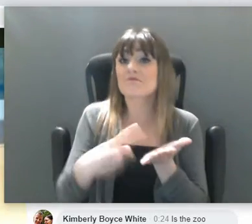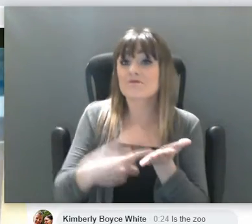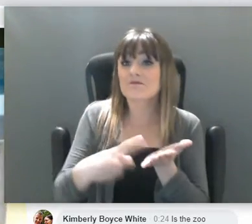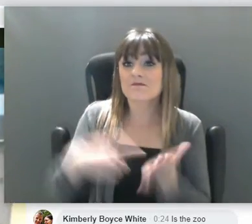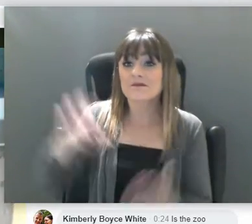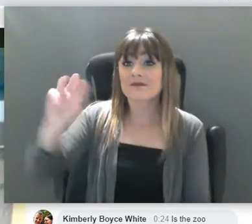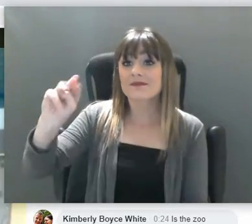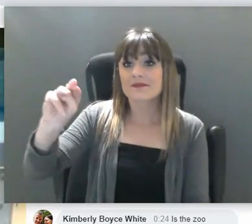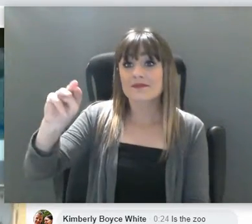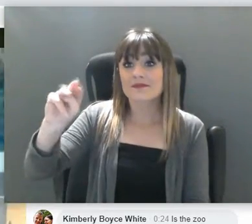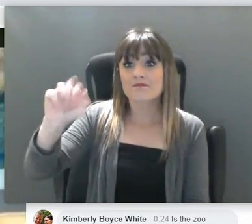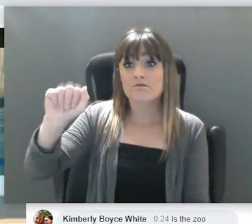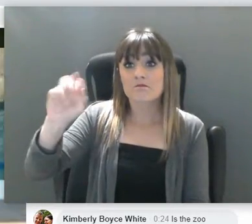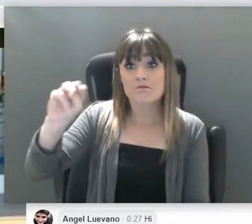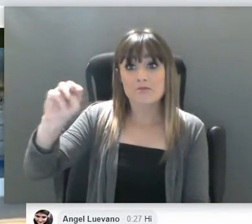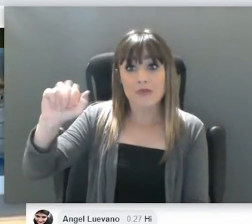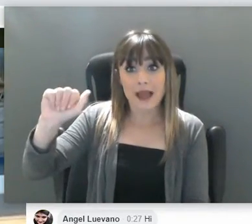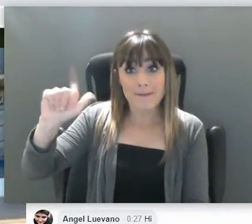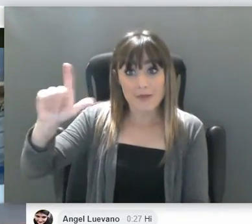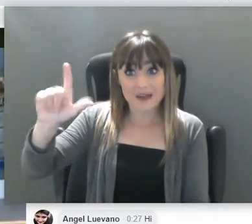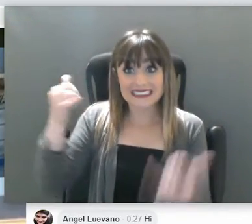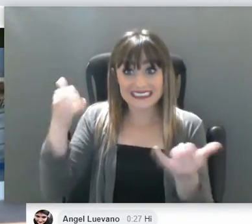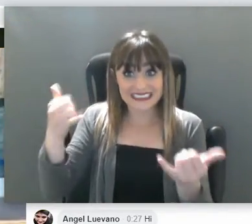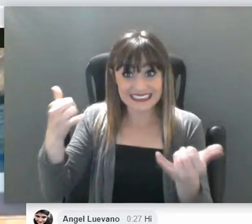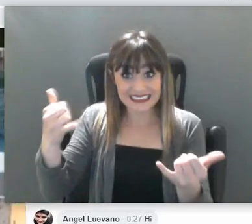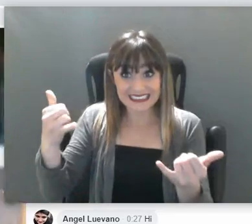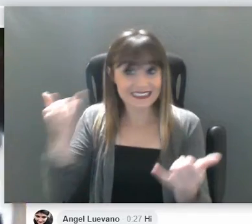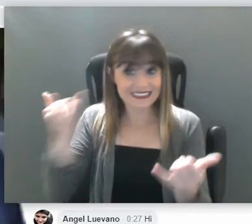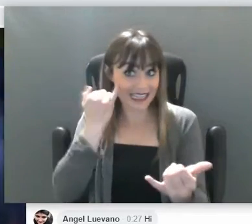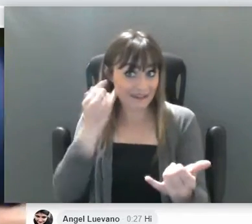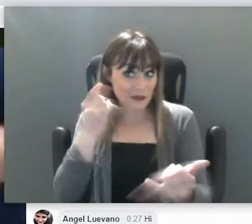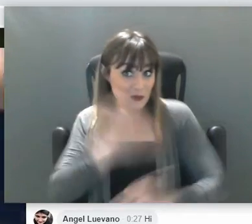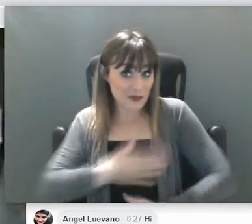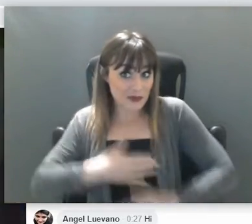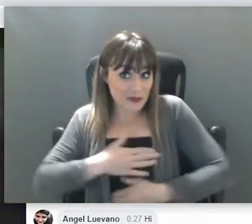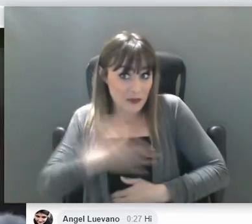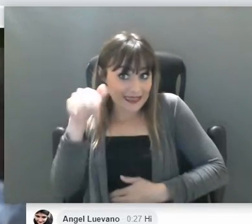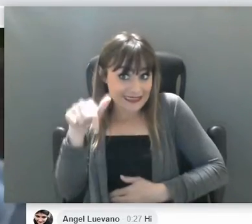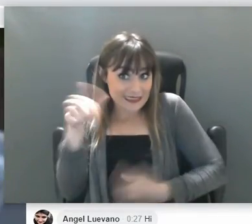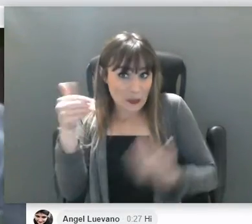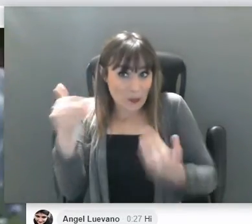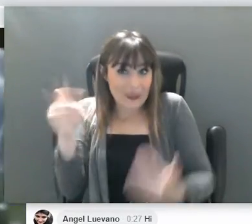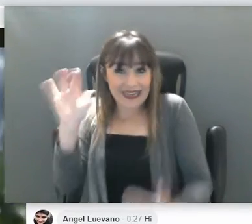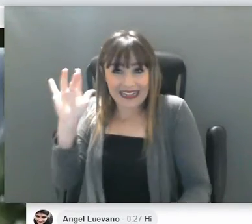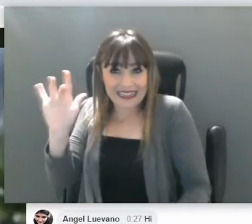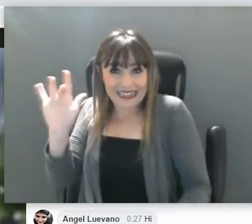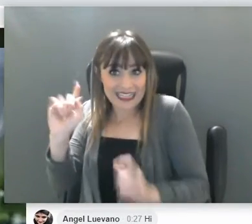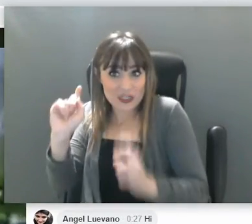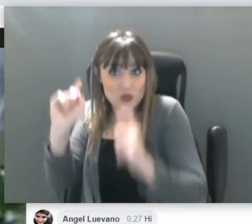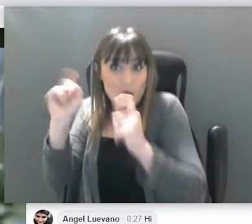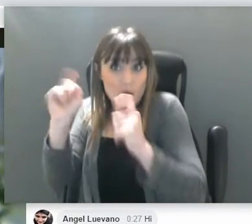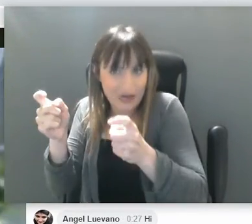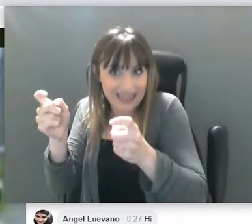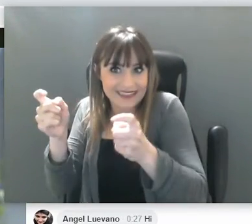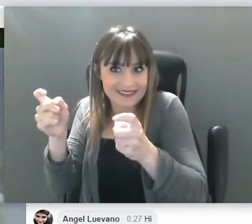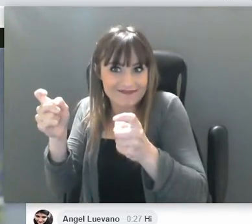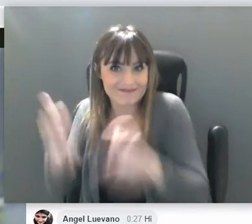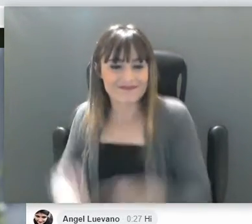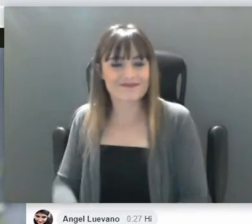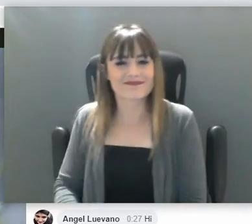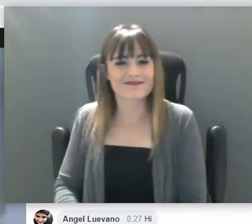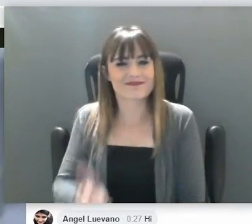been enjoying our Facebook field trips, go ahead and click that little donate button for us. Thank you, Nancy. I noticed that you did. These Facebook